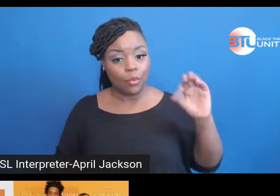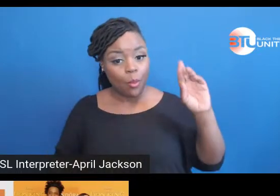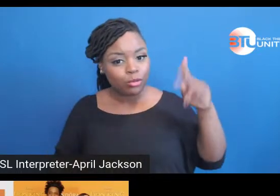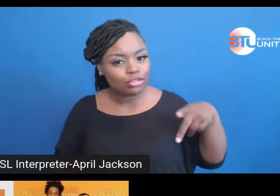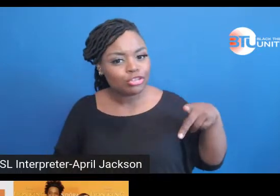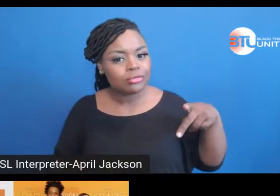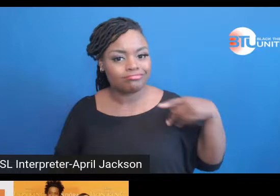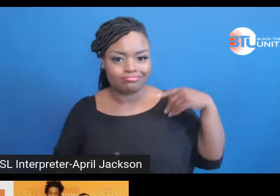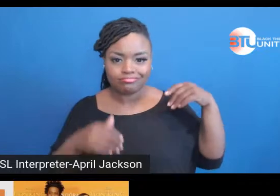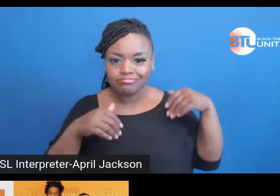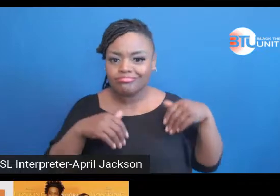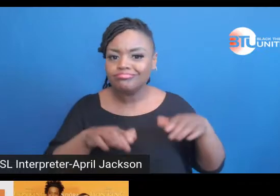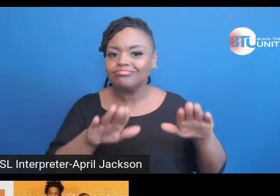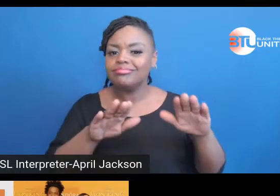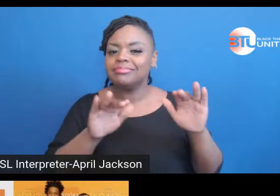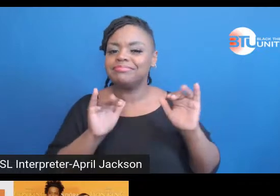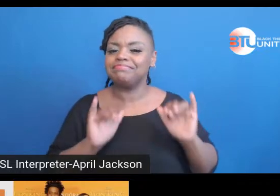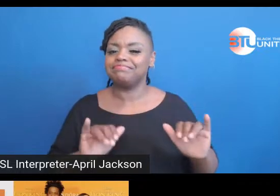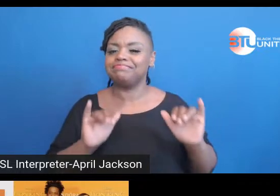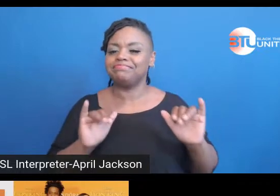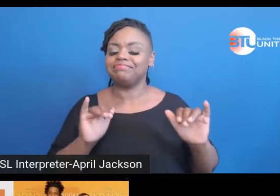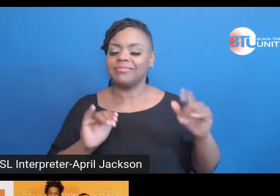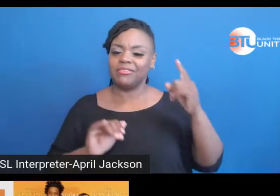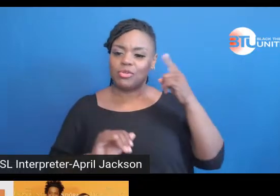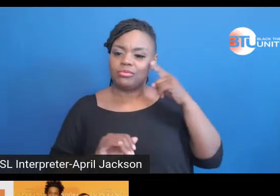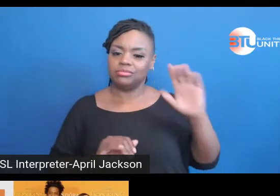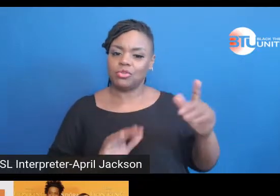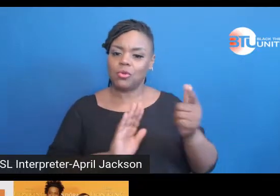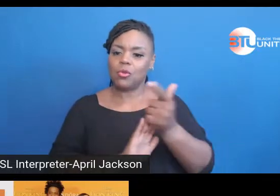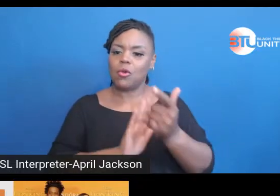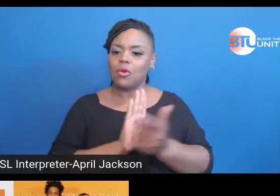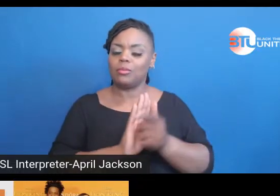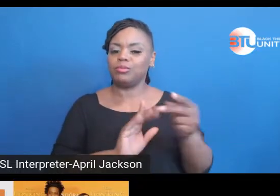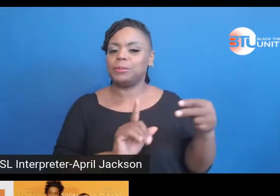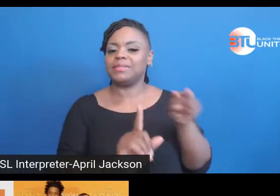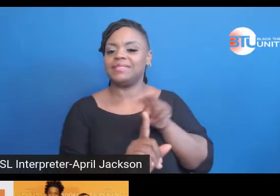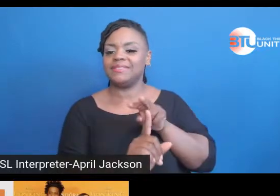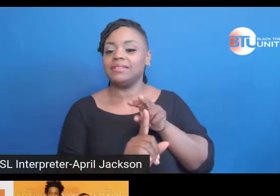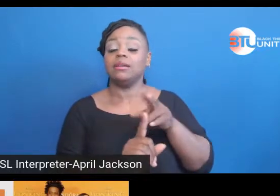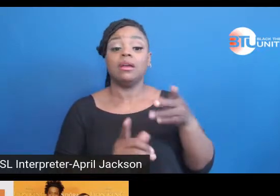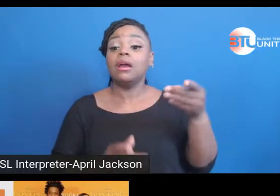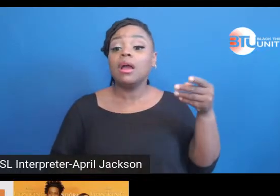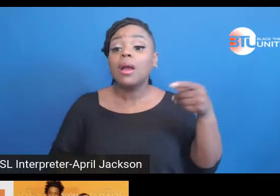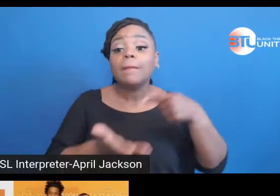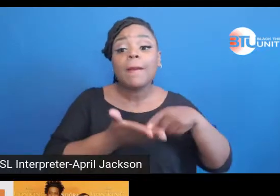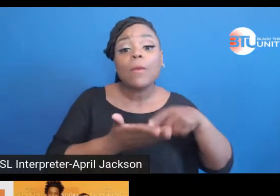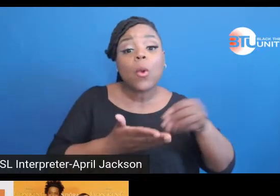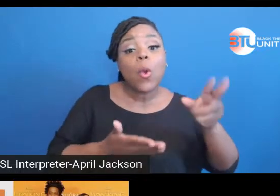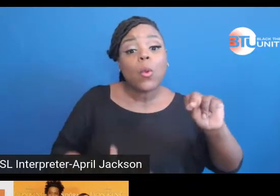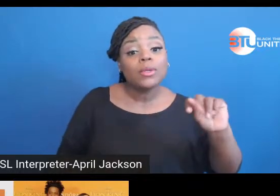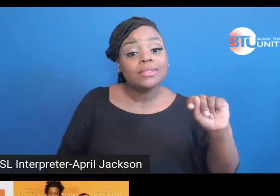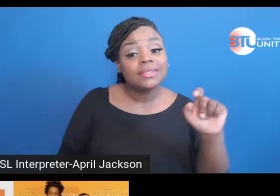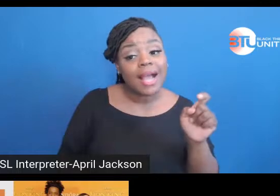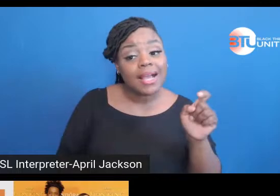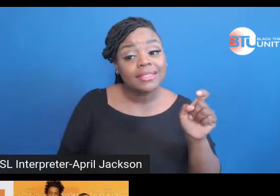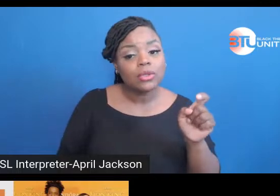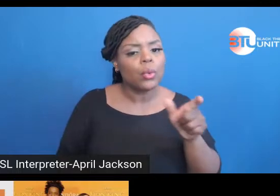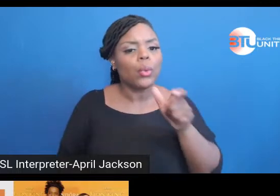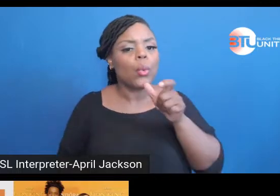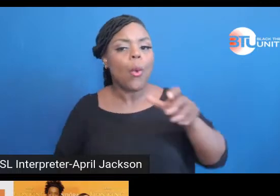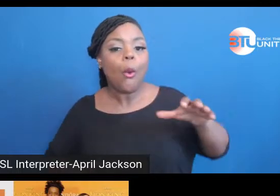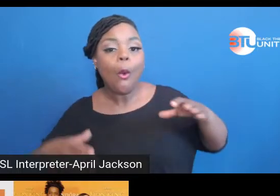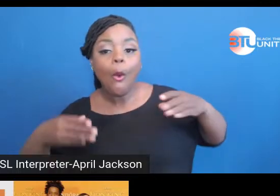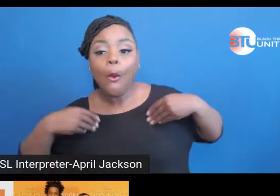person for purposes of the law. It pays its own taxes. And then the owners of that corporation, meaning the shareholders,